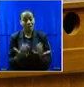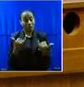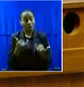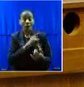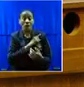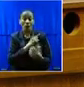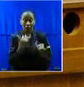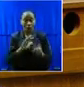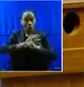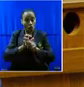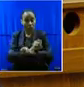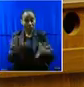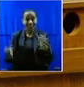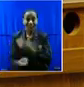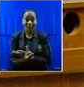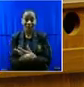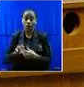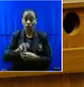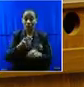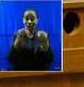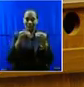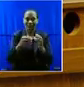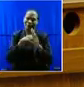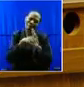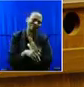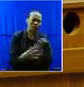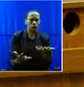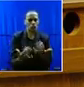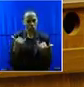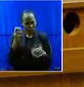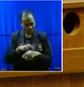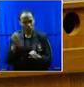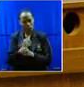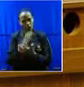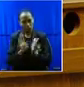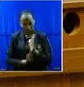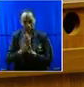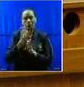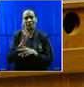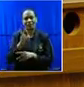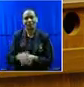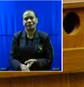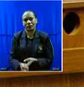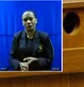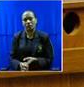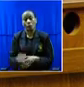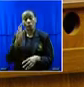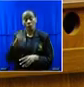COVID-19. We will shortly publish the revised list of critical